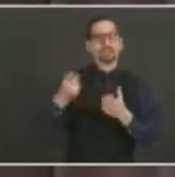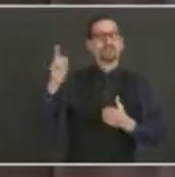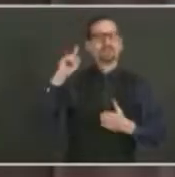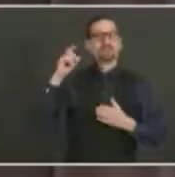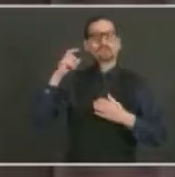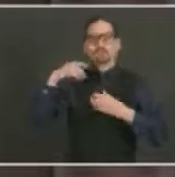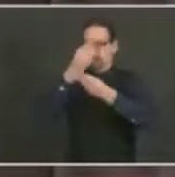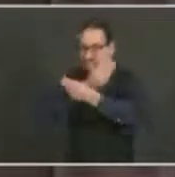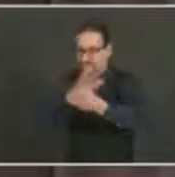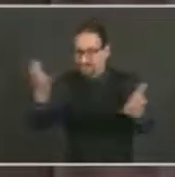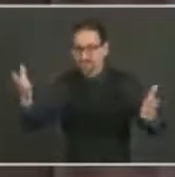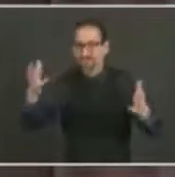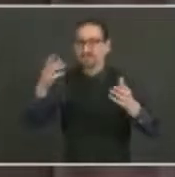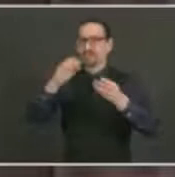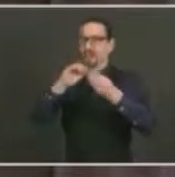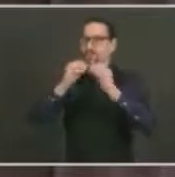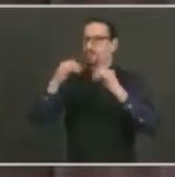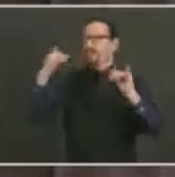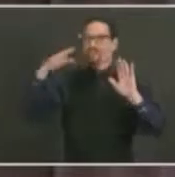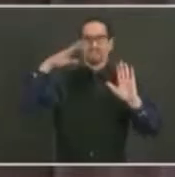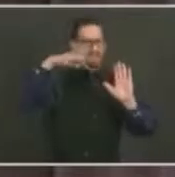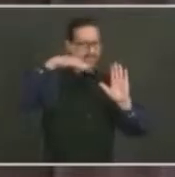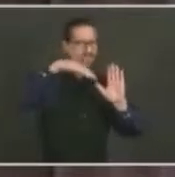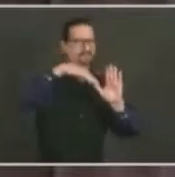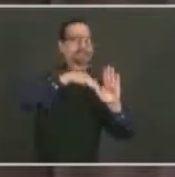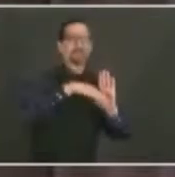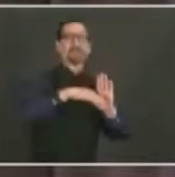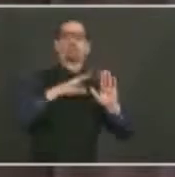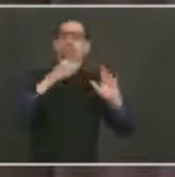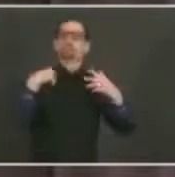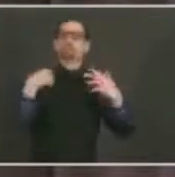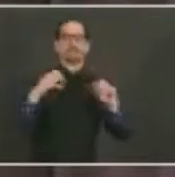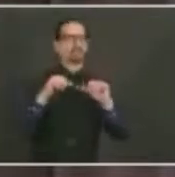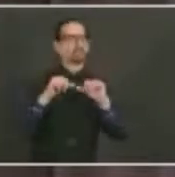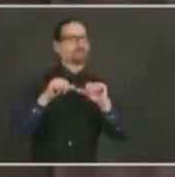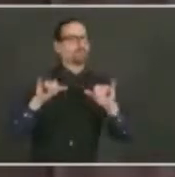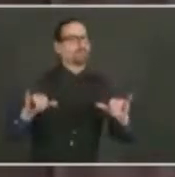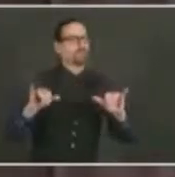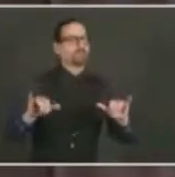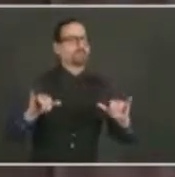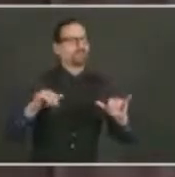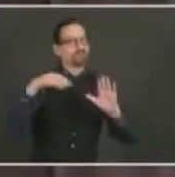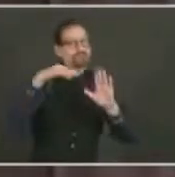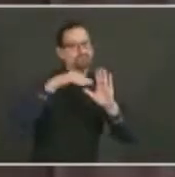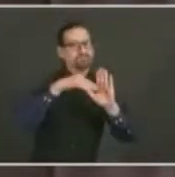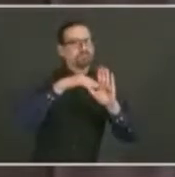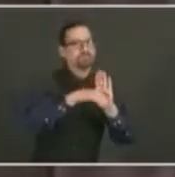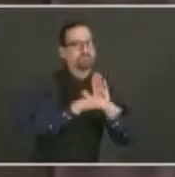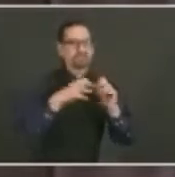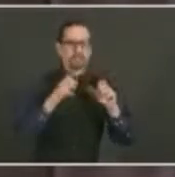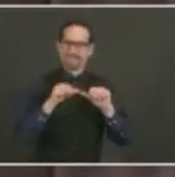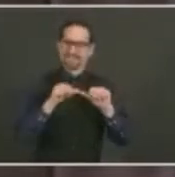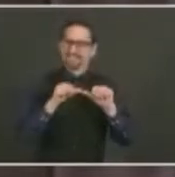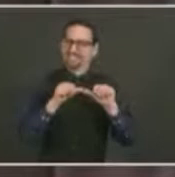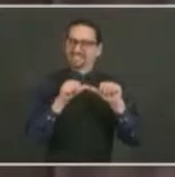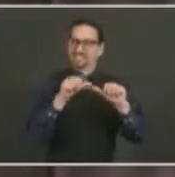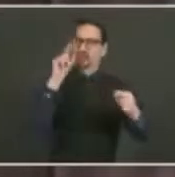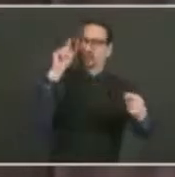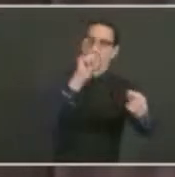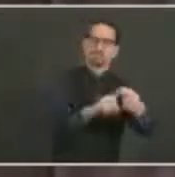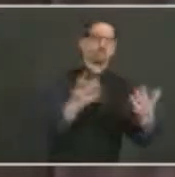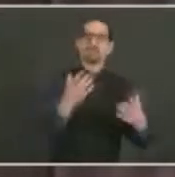now. If we can remain in this calm period through the spring, that would be fantastic.